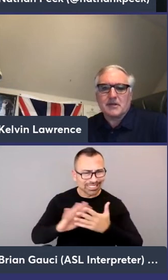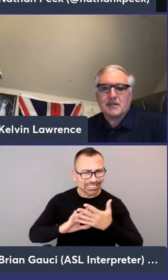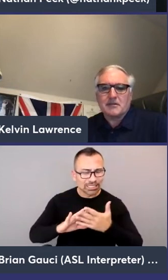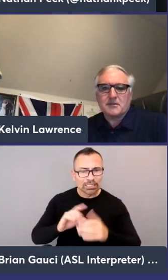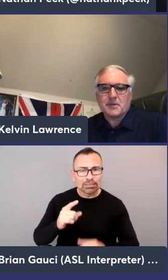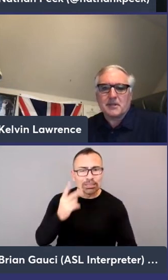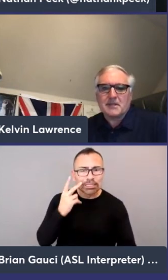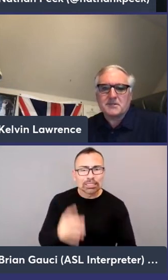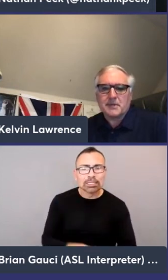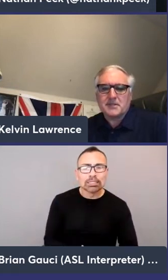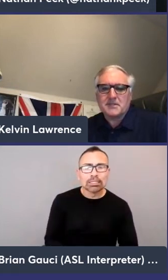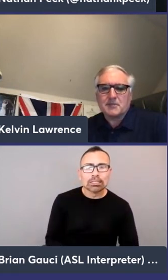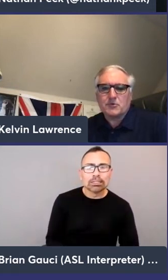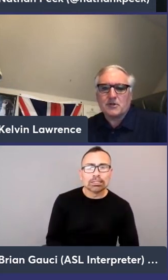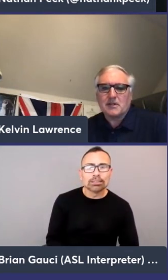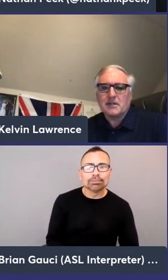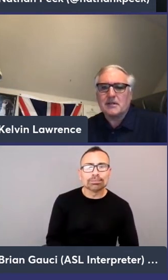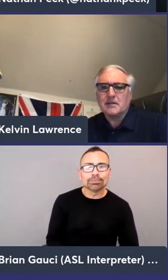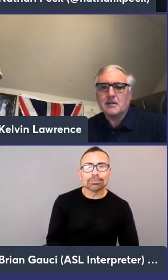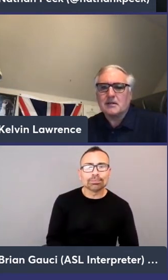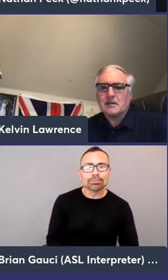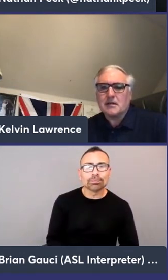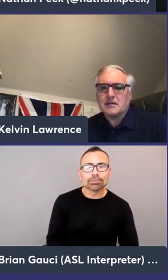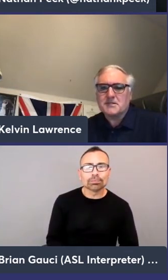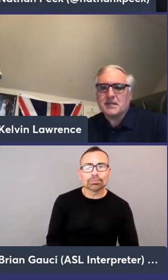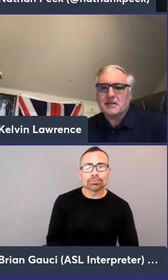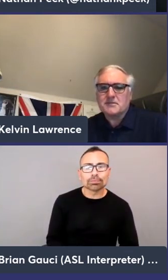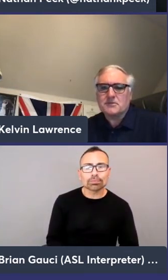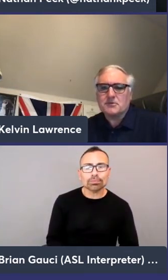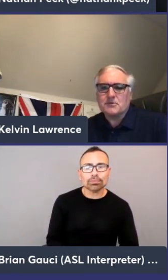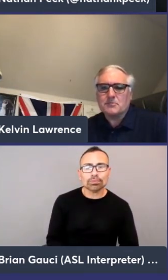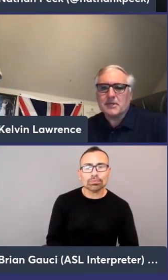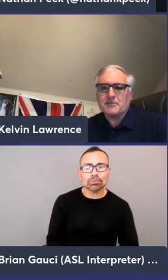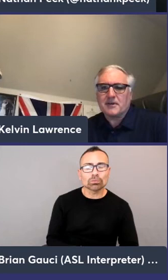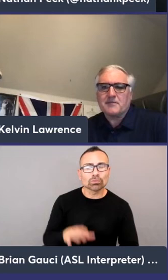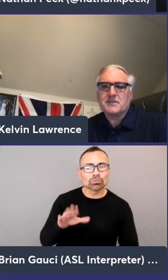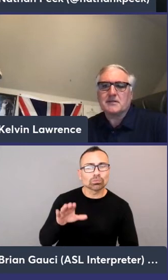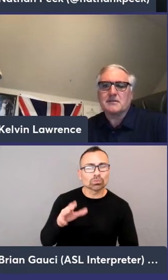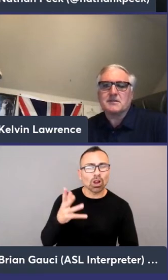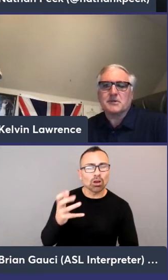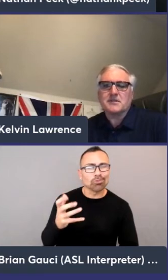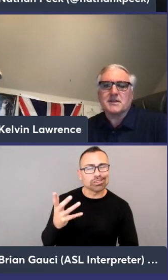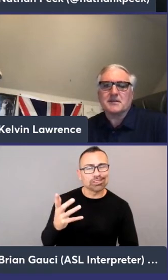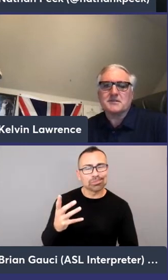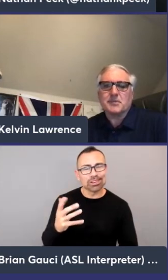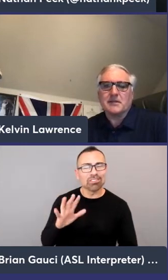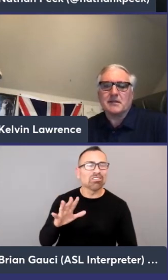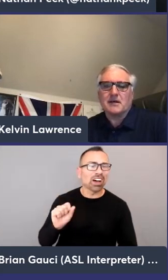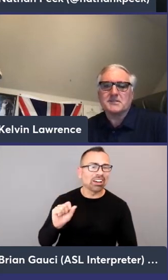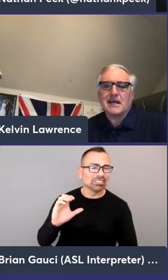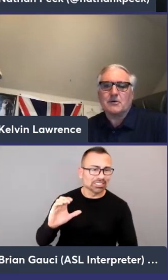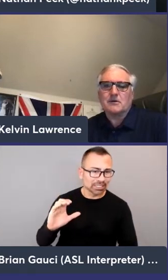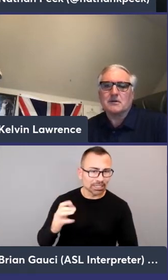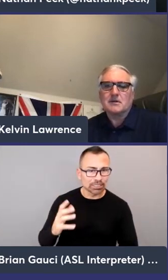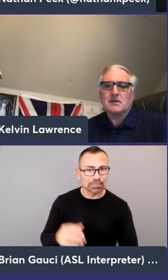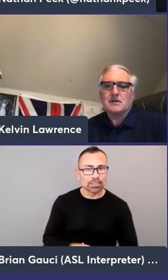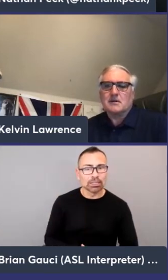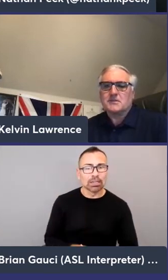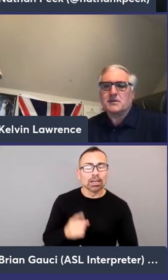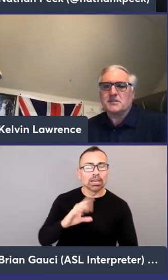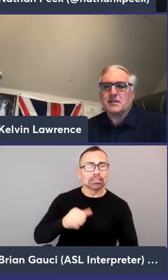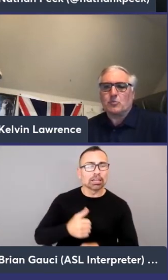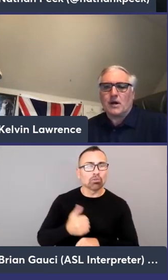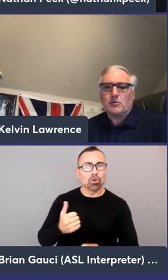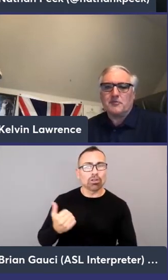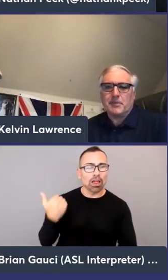make the granularity a bit less so we can see it more clearly. I'm going to set this to be 5 seconds. I'm going to set this to be in the last hour.